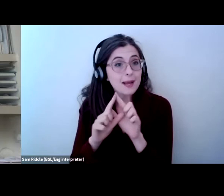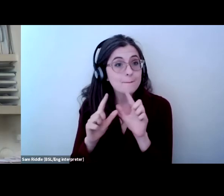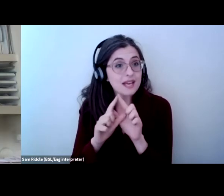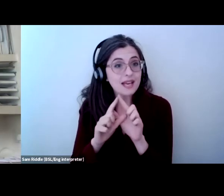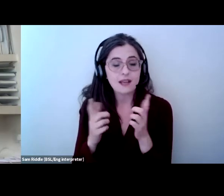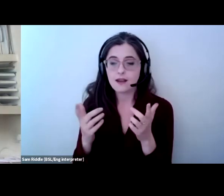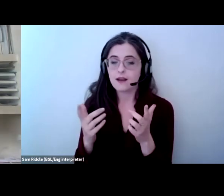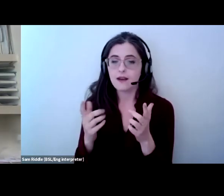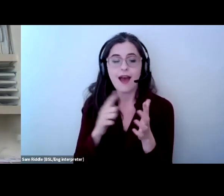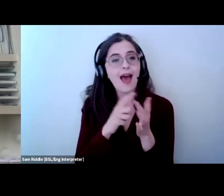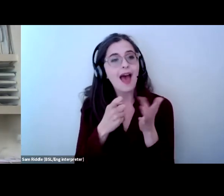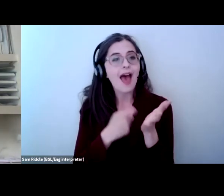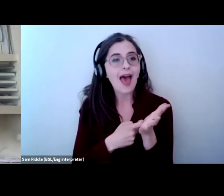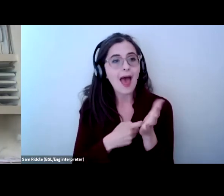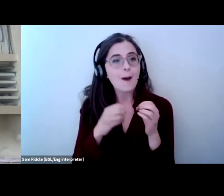could reinvest